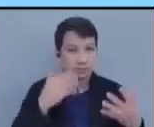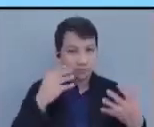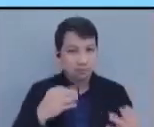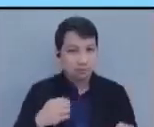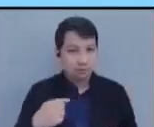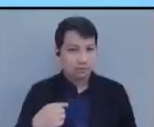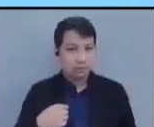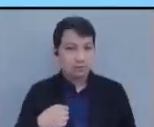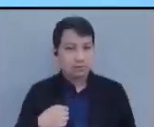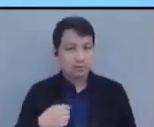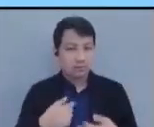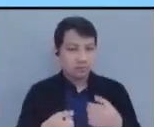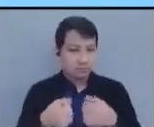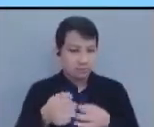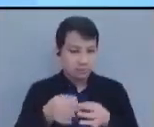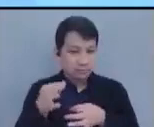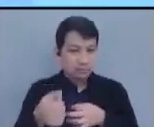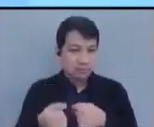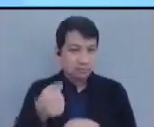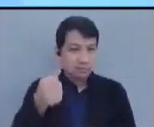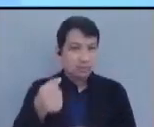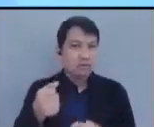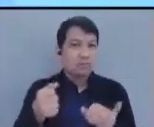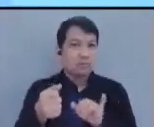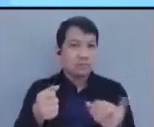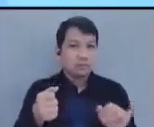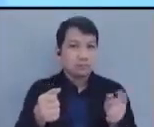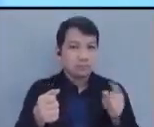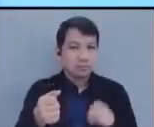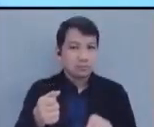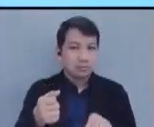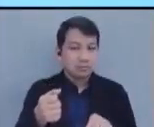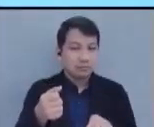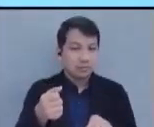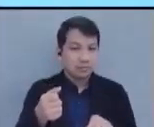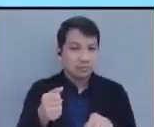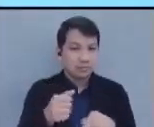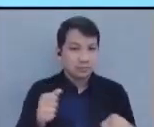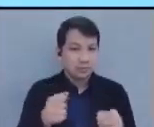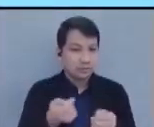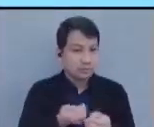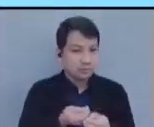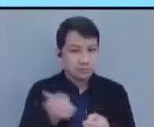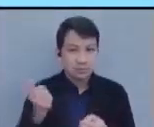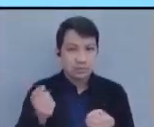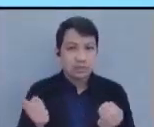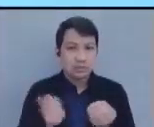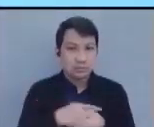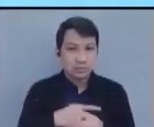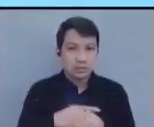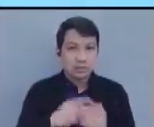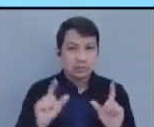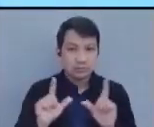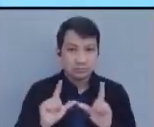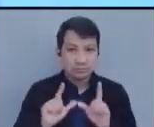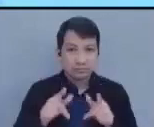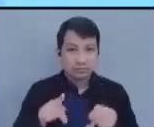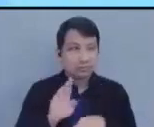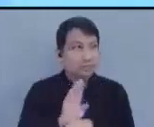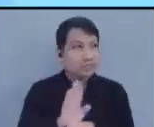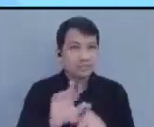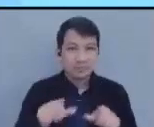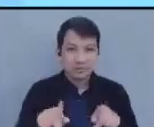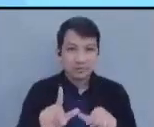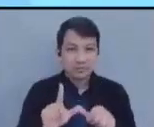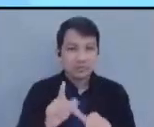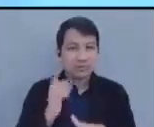suspension appeal nakalusot, malamang ay ganito rin umano ang mangyayari sa revocation. Gayunman, bago tuluyang maipasa sa Kongreso, kailangan din